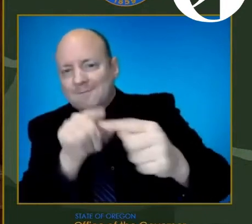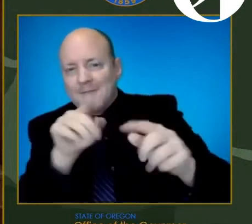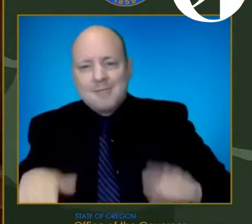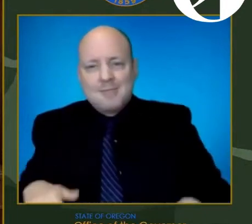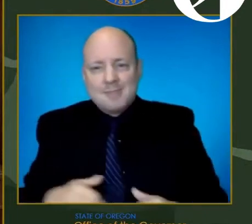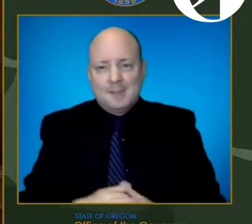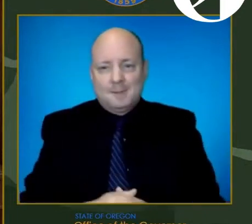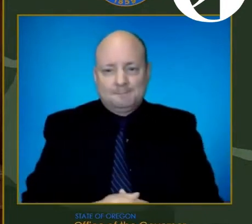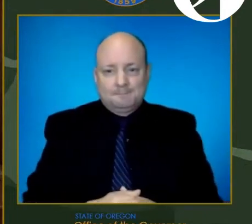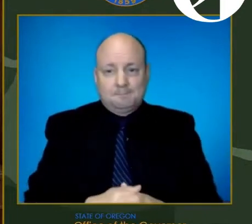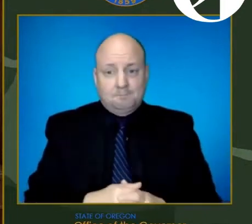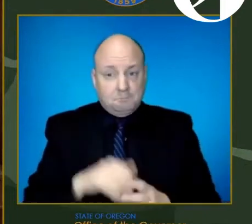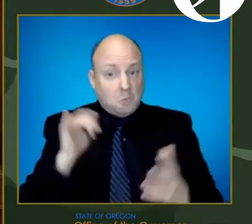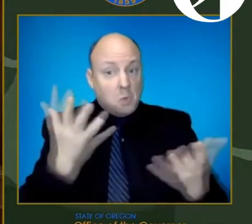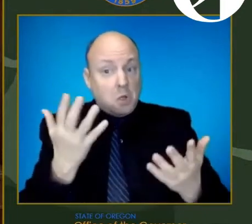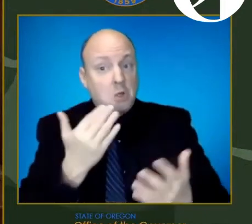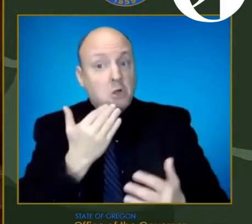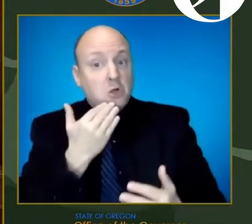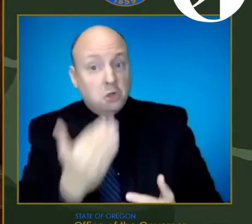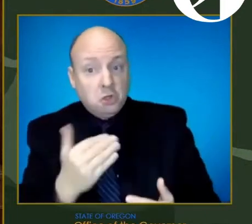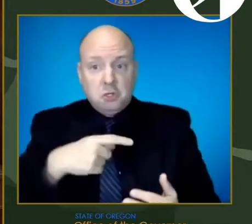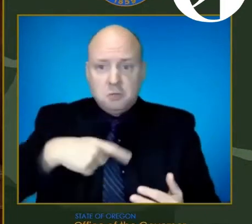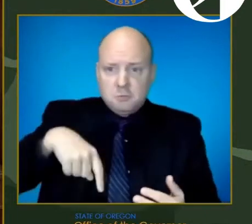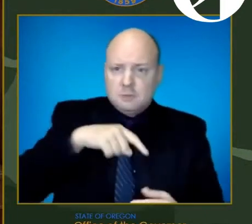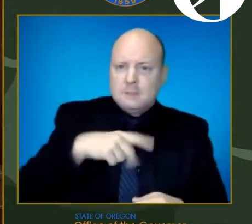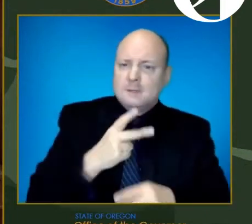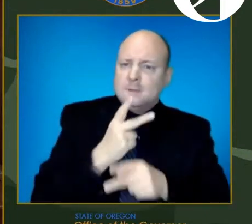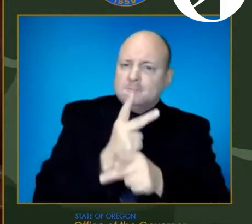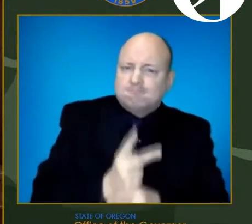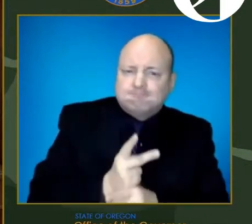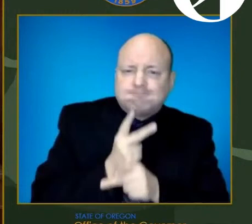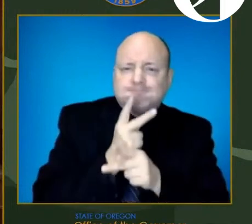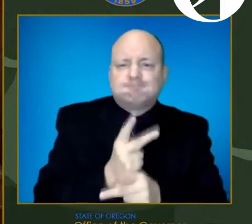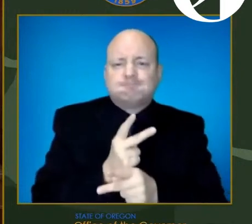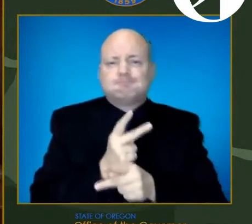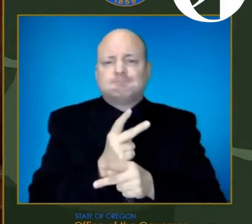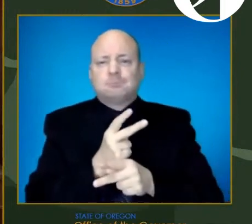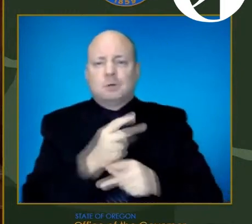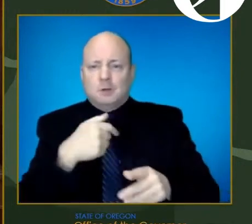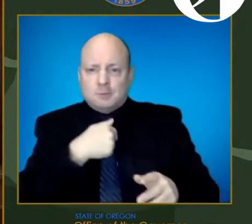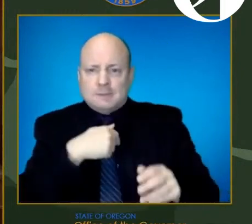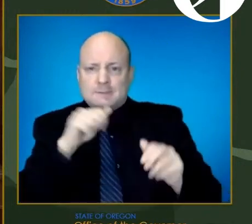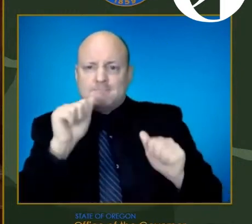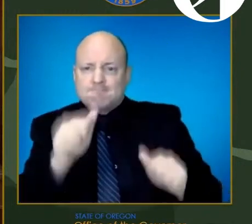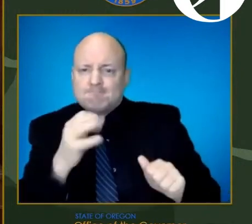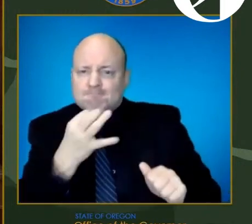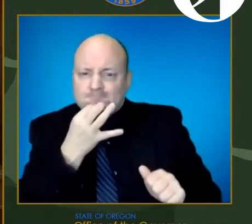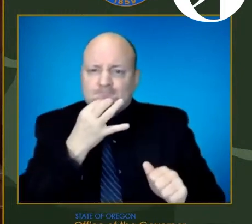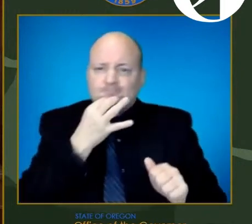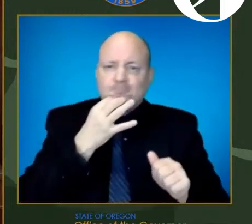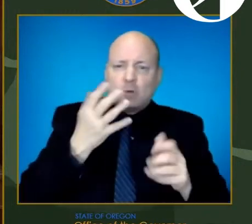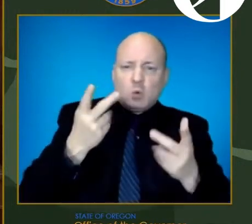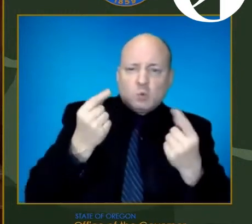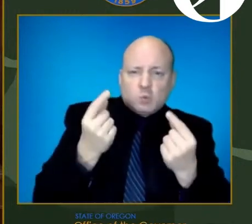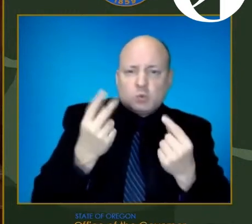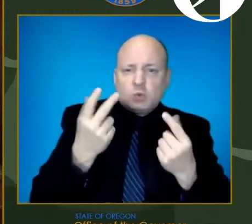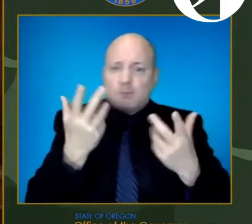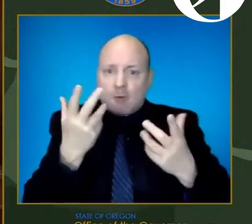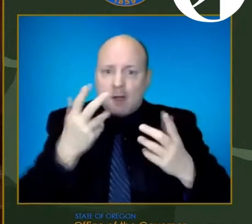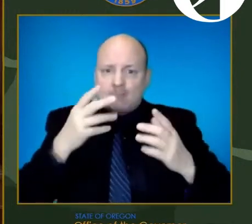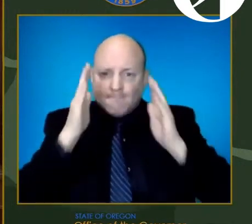cautious, because we listened to experts, because we wore masks and limited our